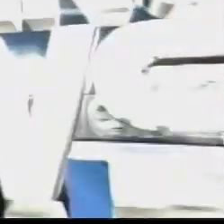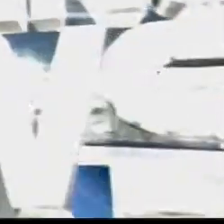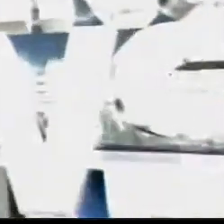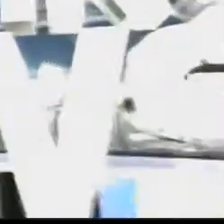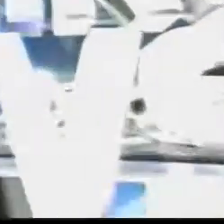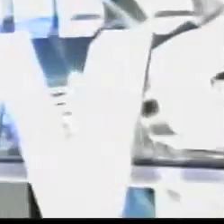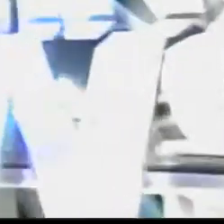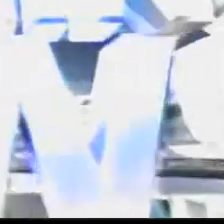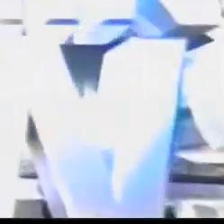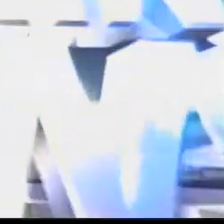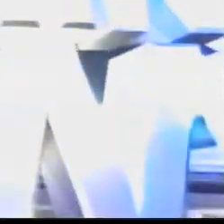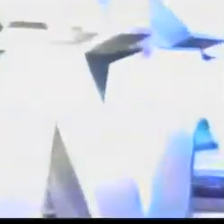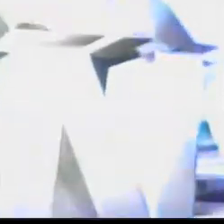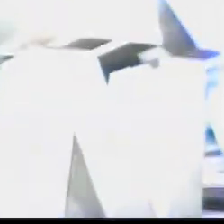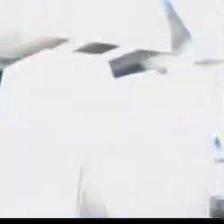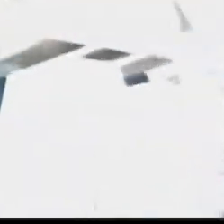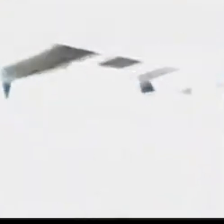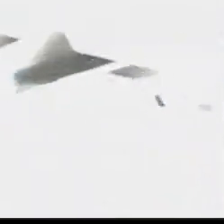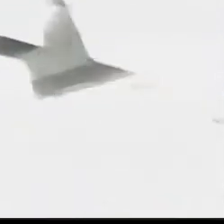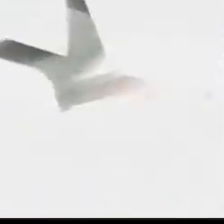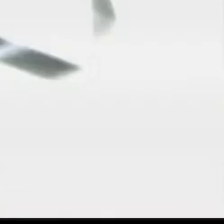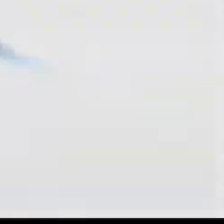News.